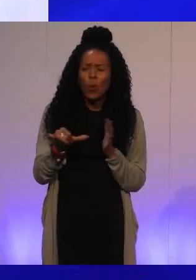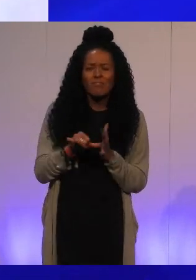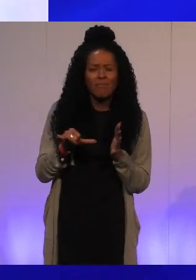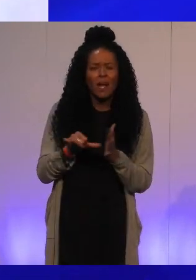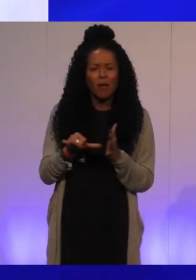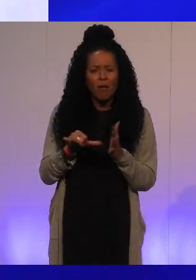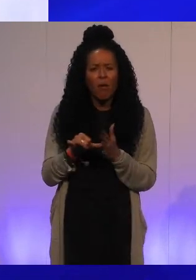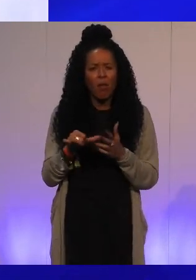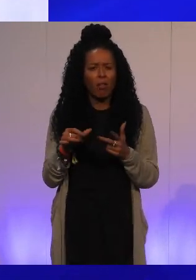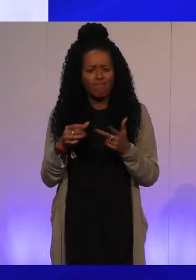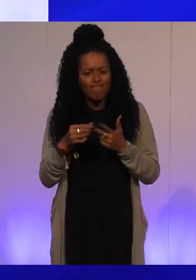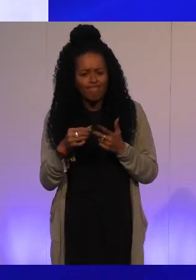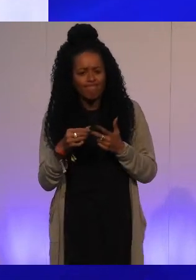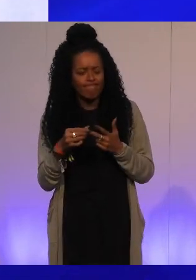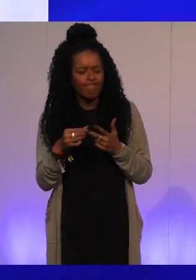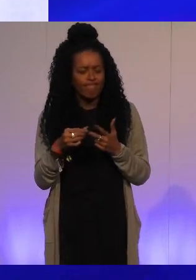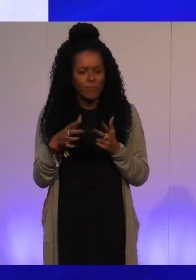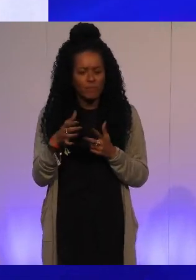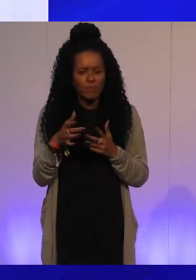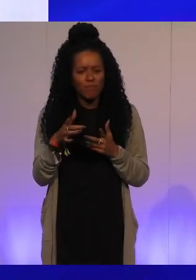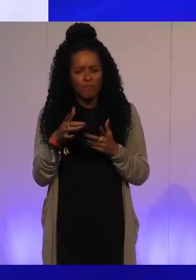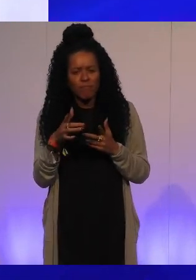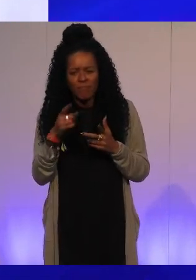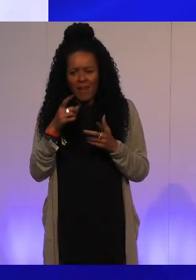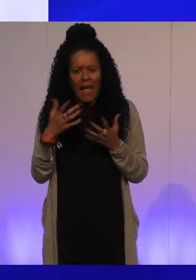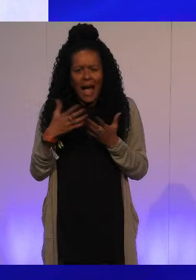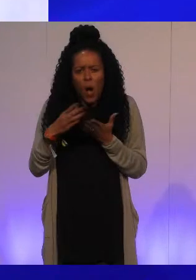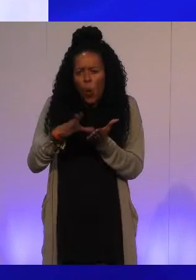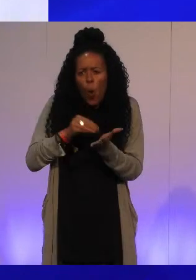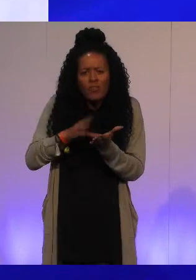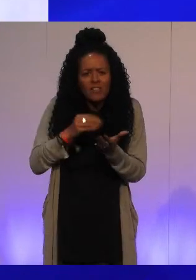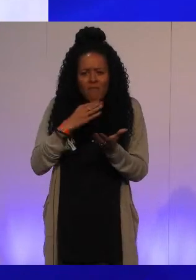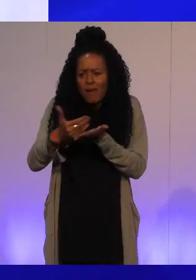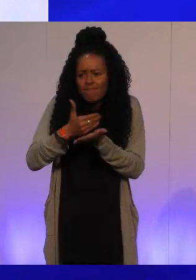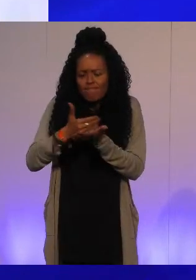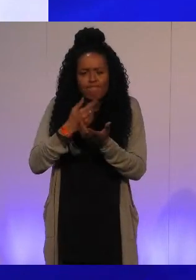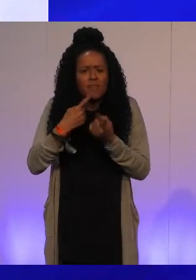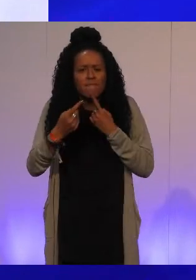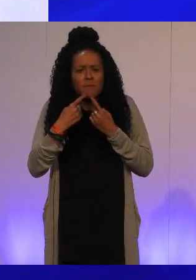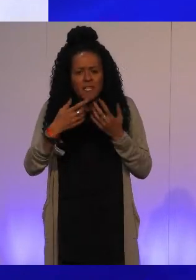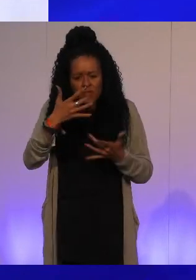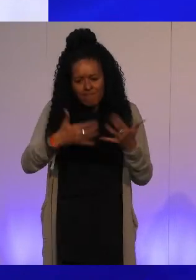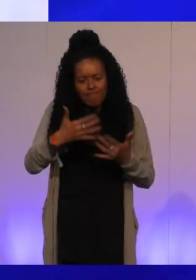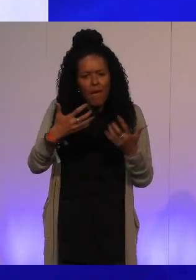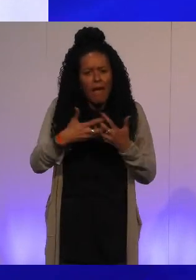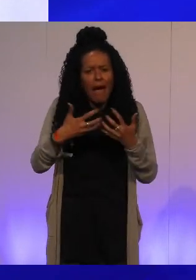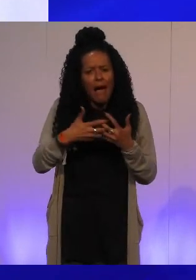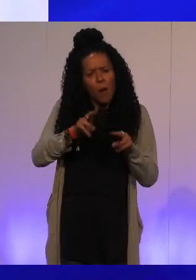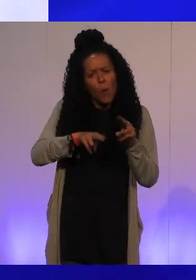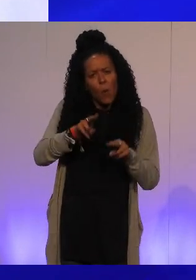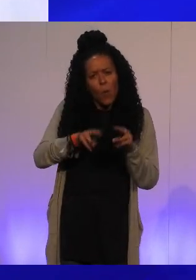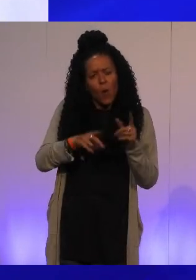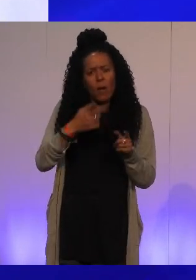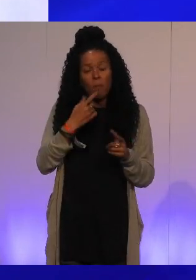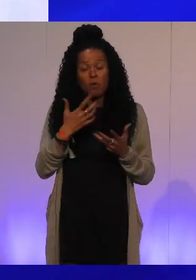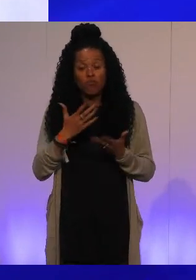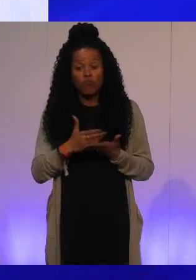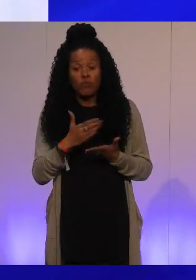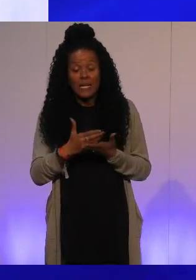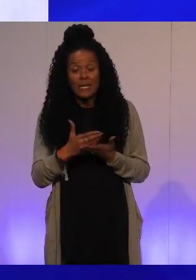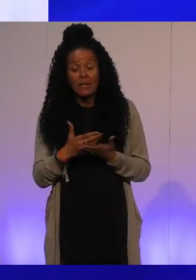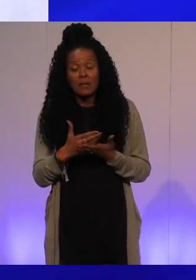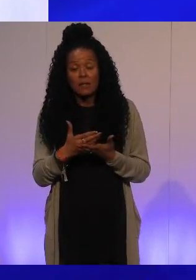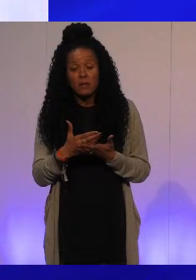you like, to quantify. But we're really looking to see how